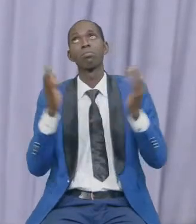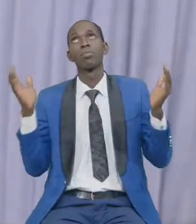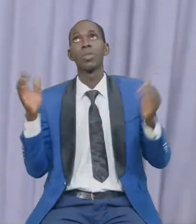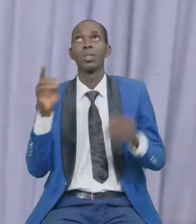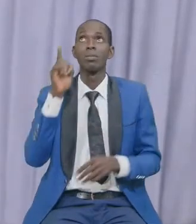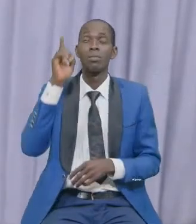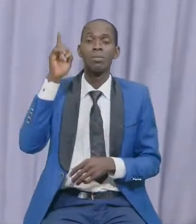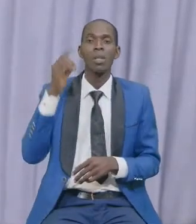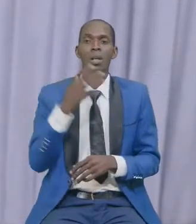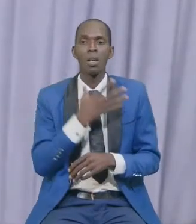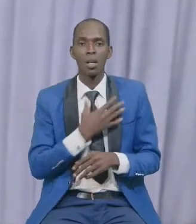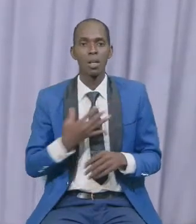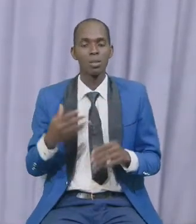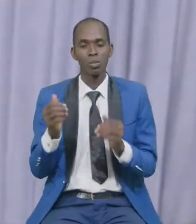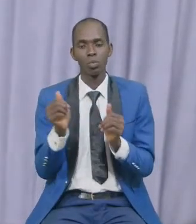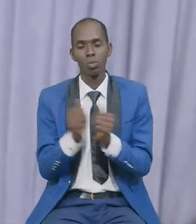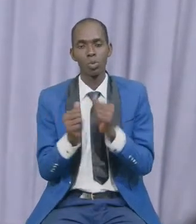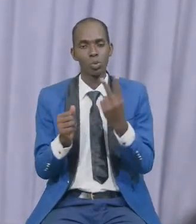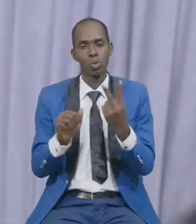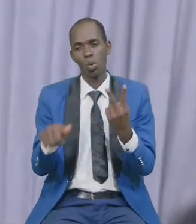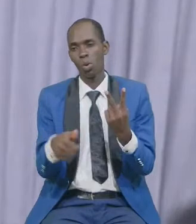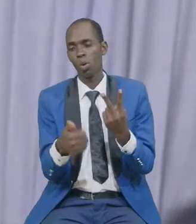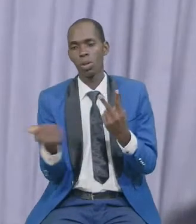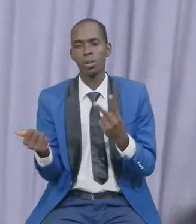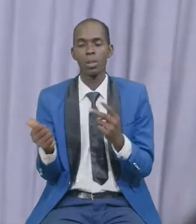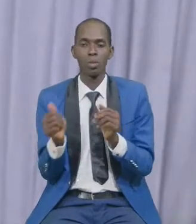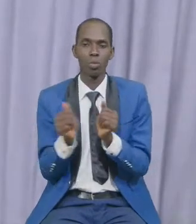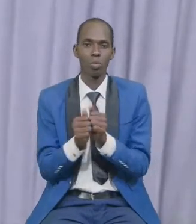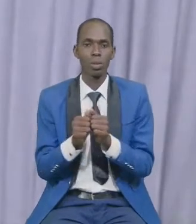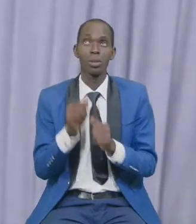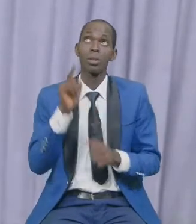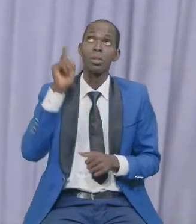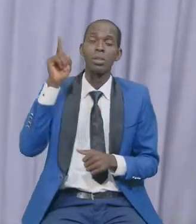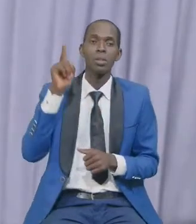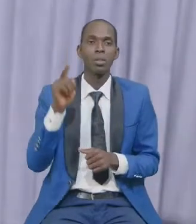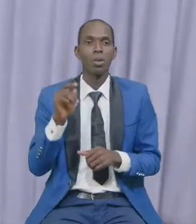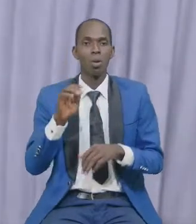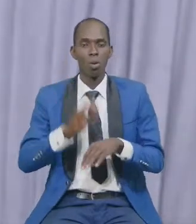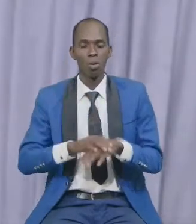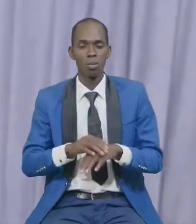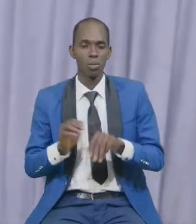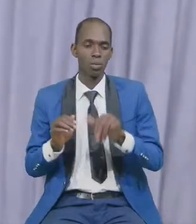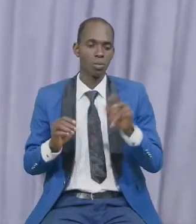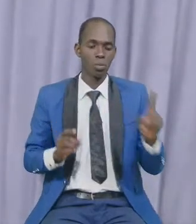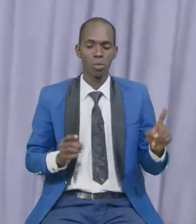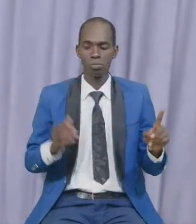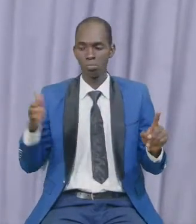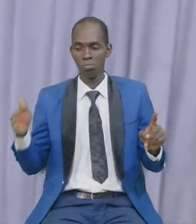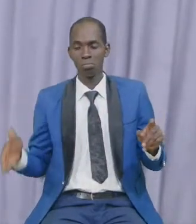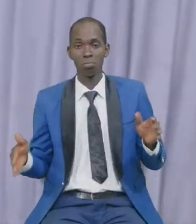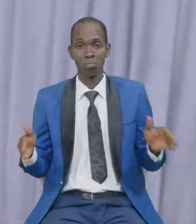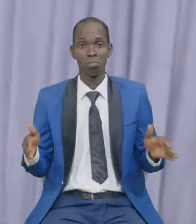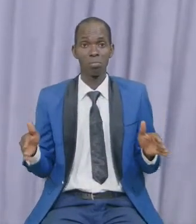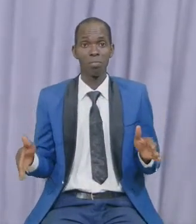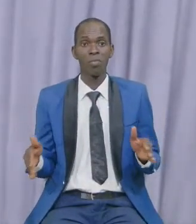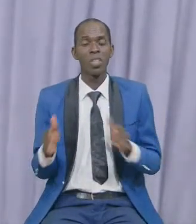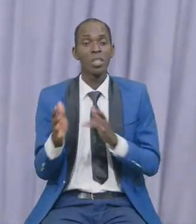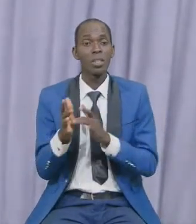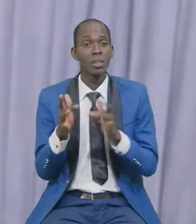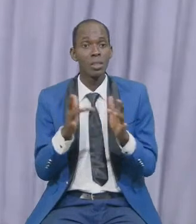other with him, on either side one,